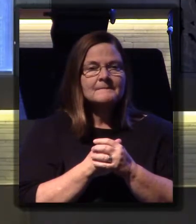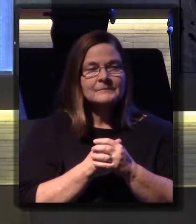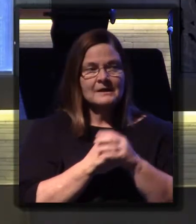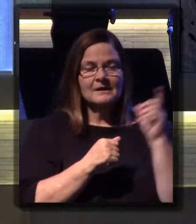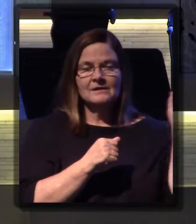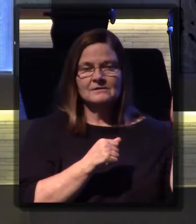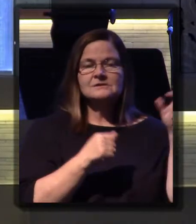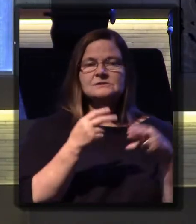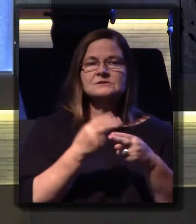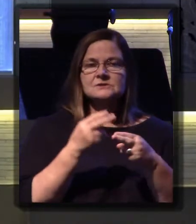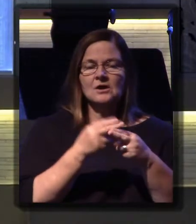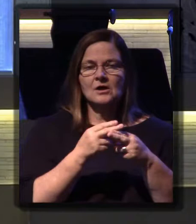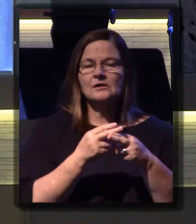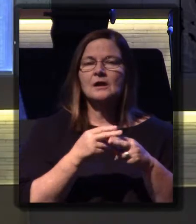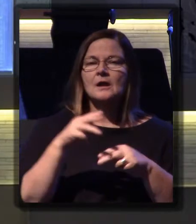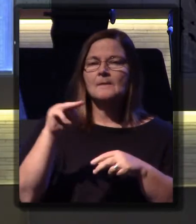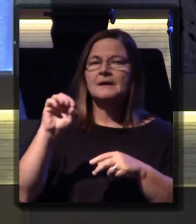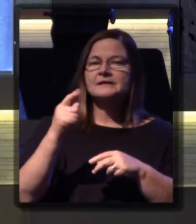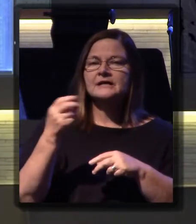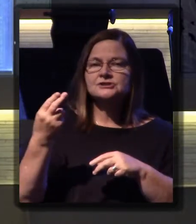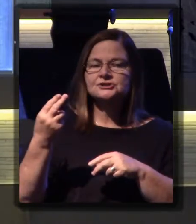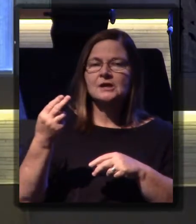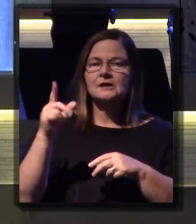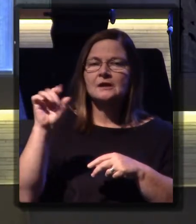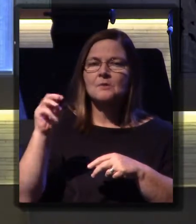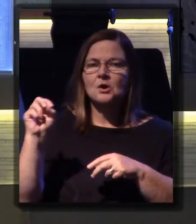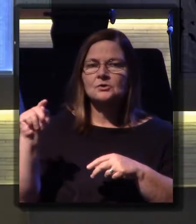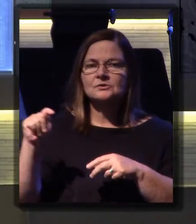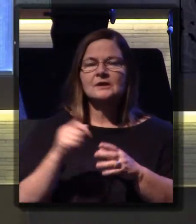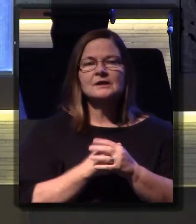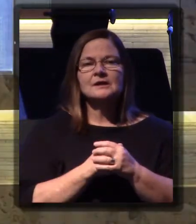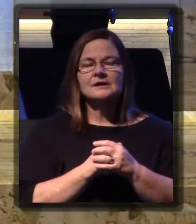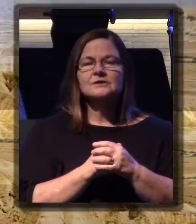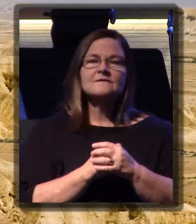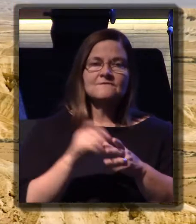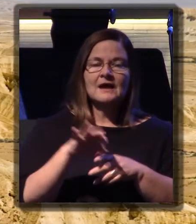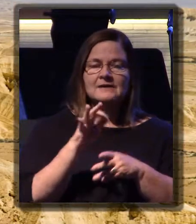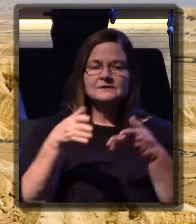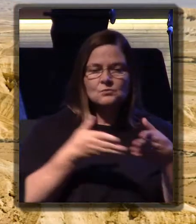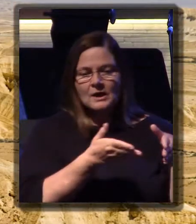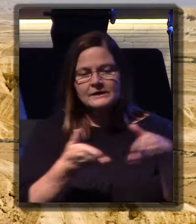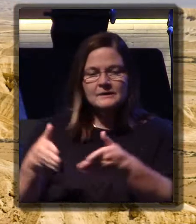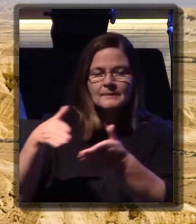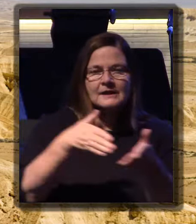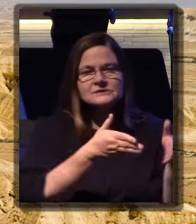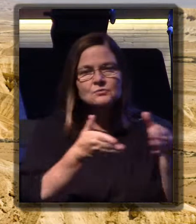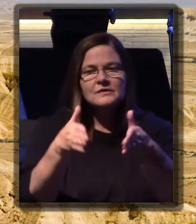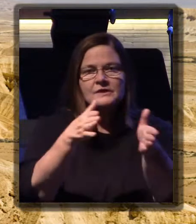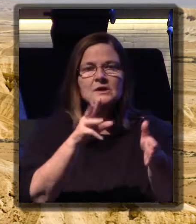it right out into the desert floor. What do you find there? This area is an area known as Moktesh Ramon. You